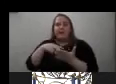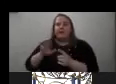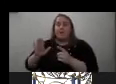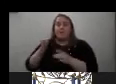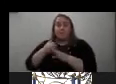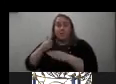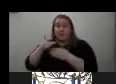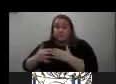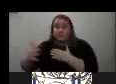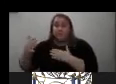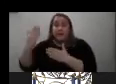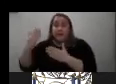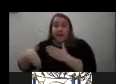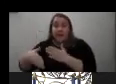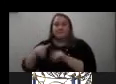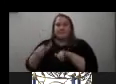there.